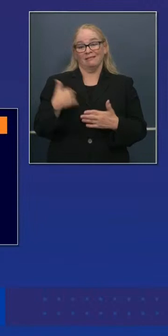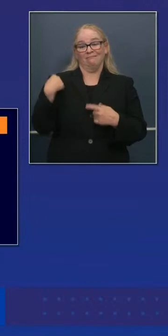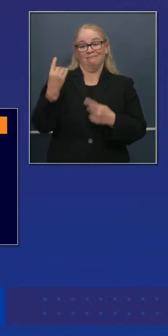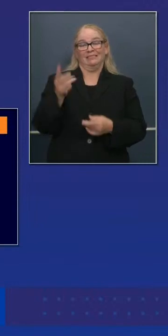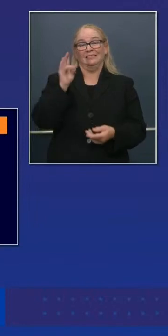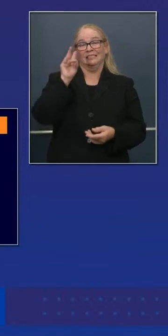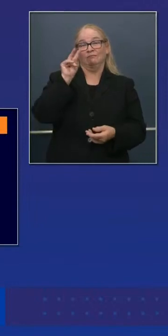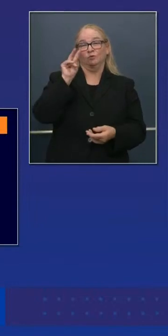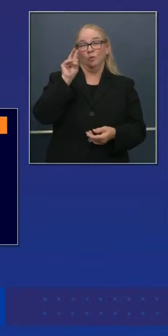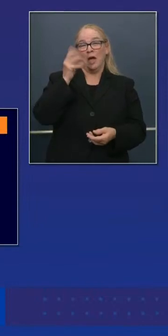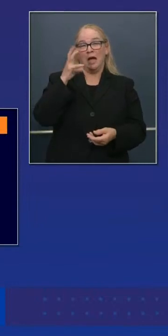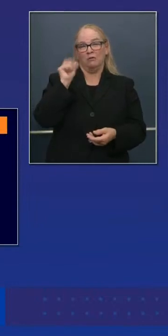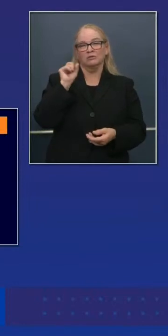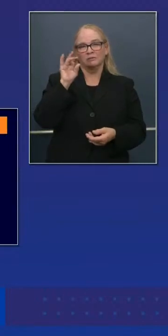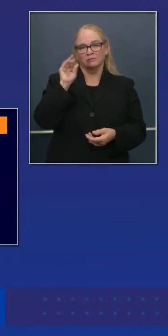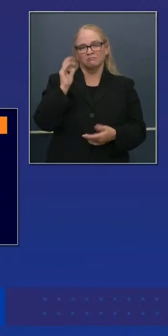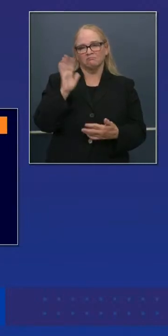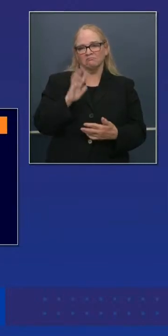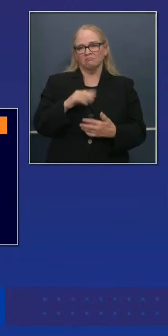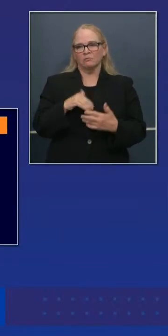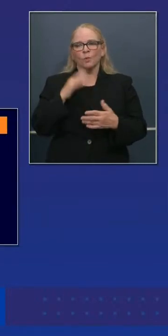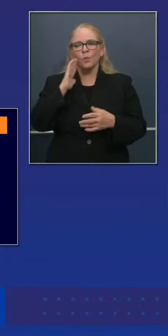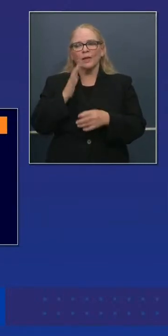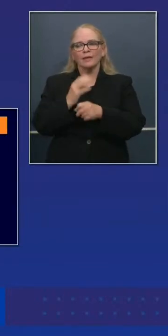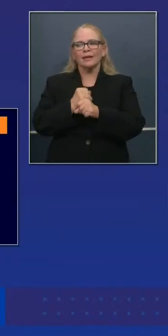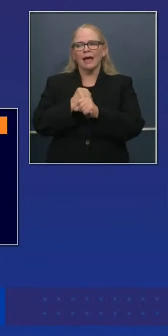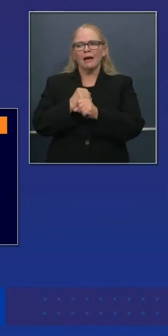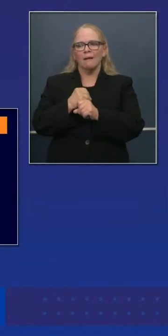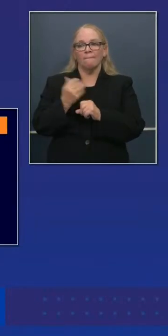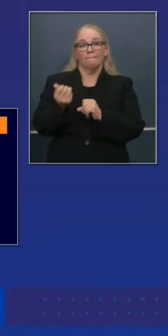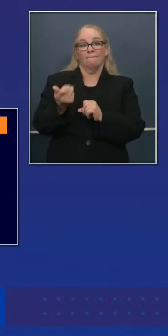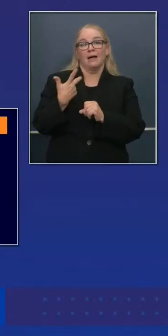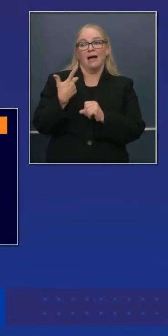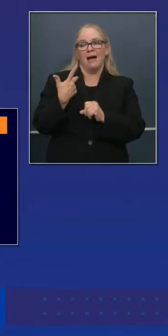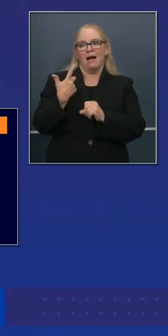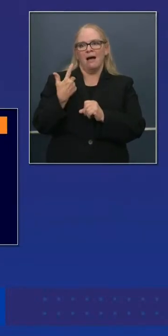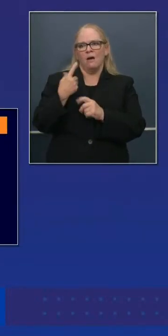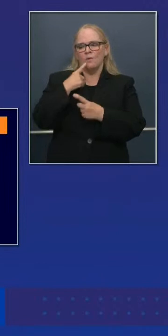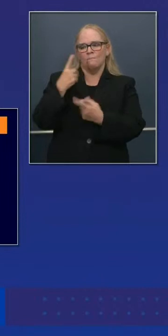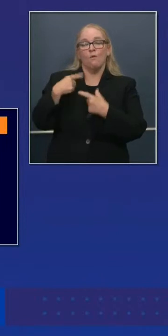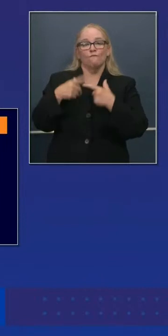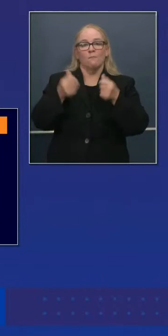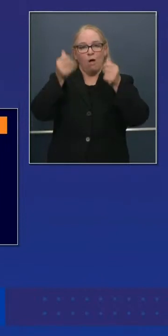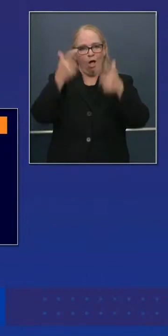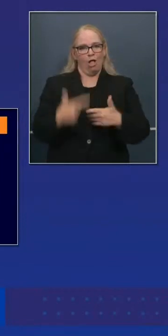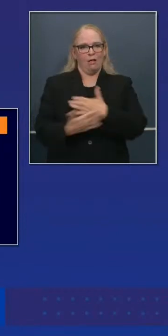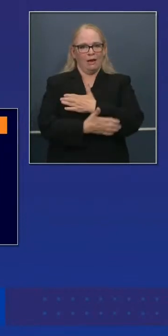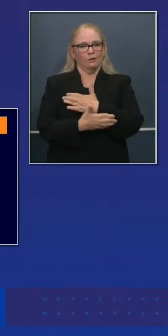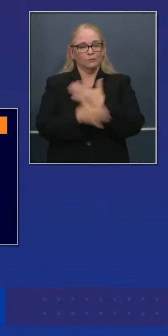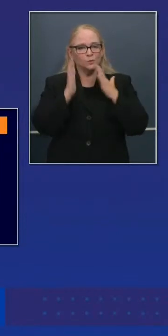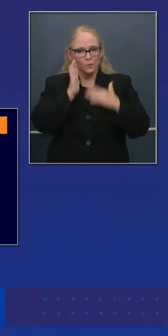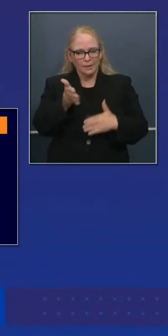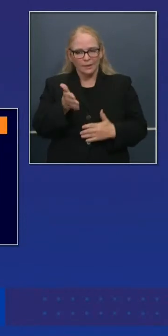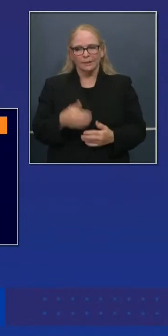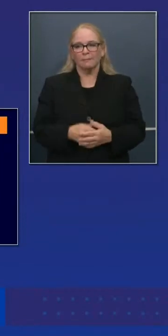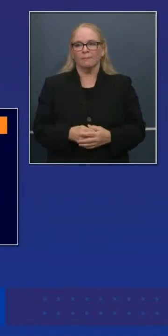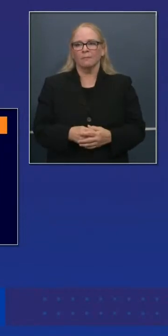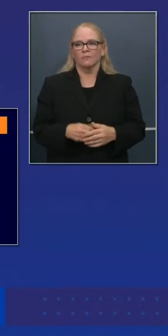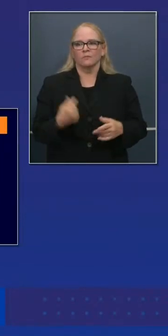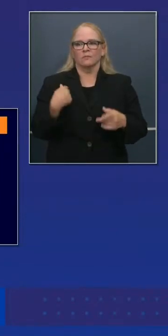back from the county. And as a consequence, we'll be able to plug in the actual dates going back a few